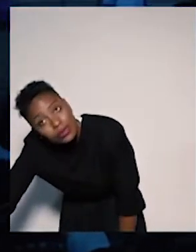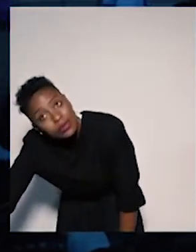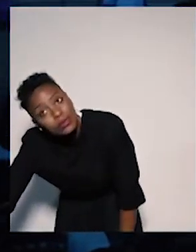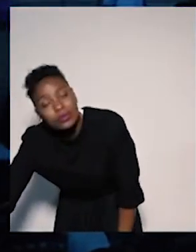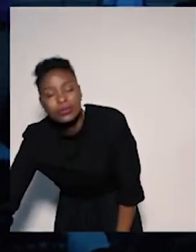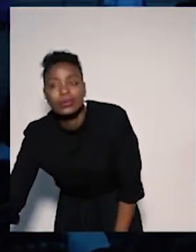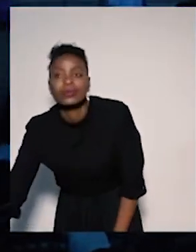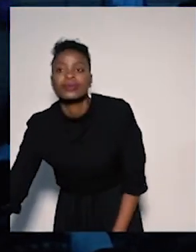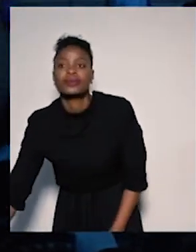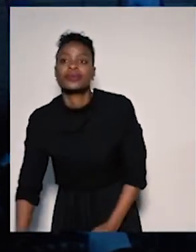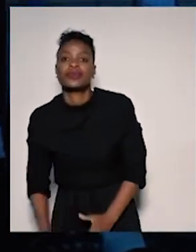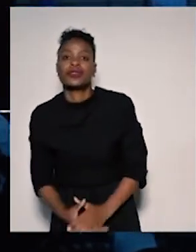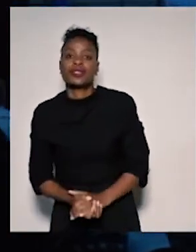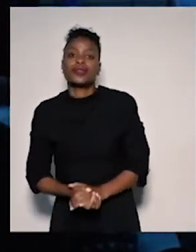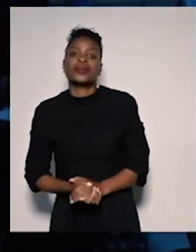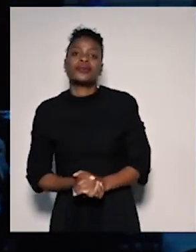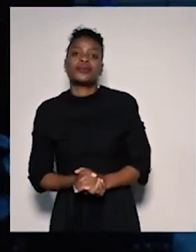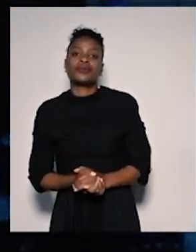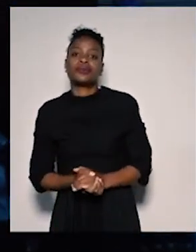haupitsa